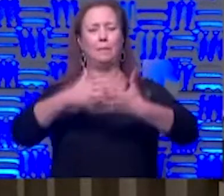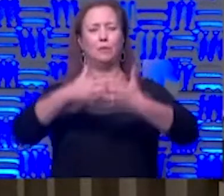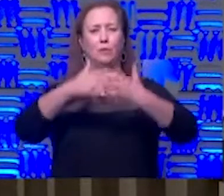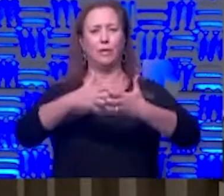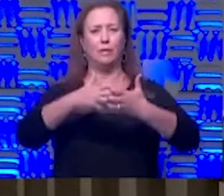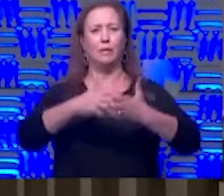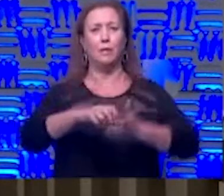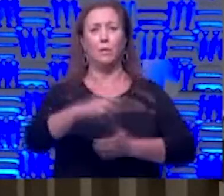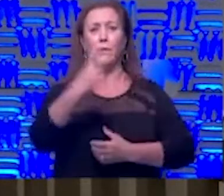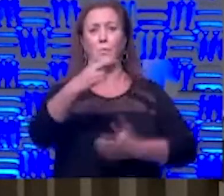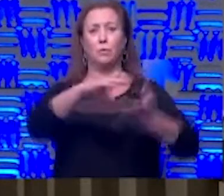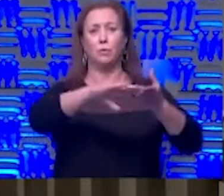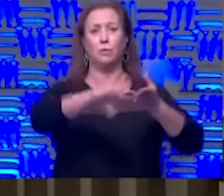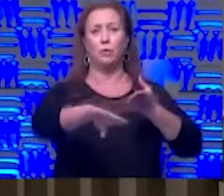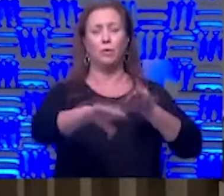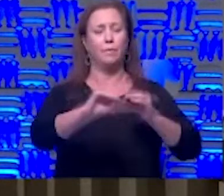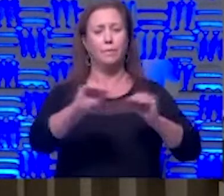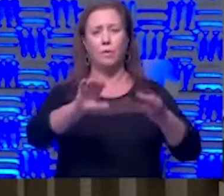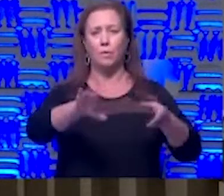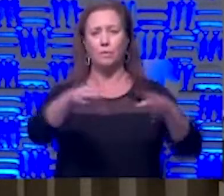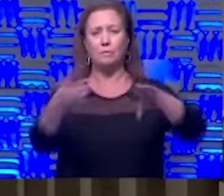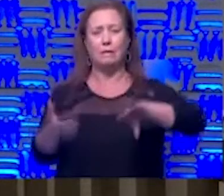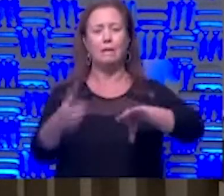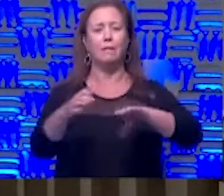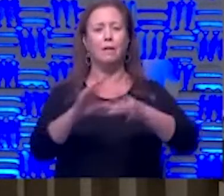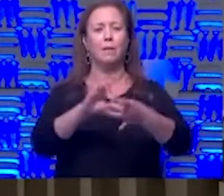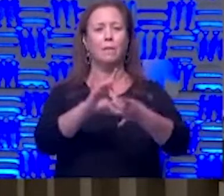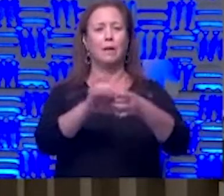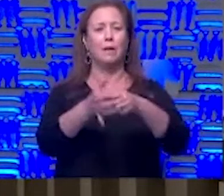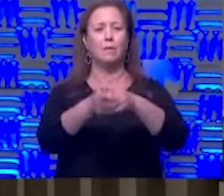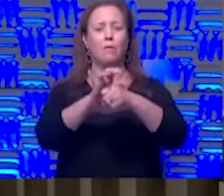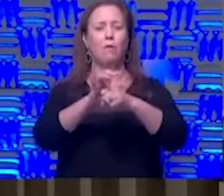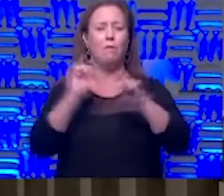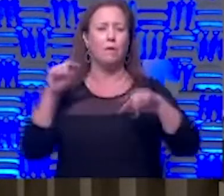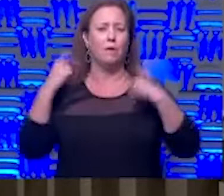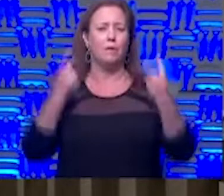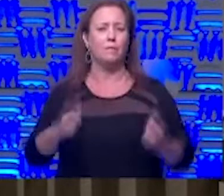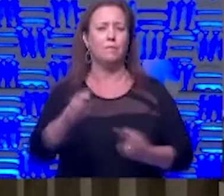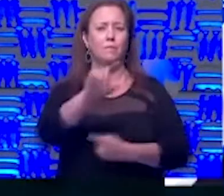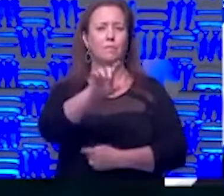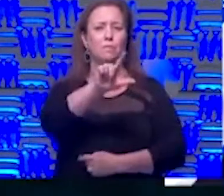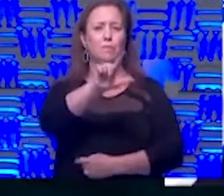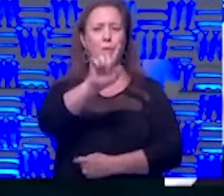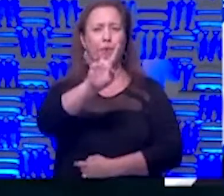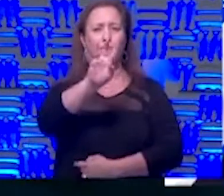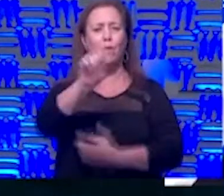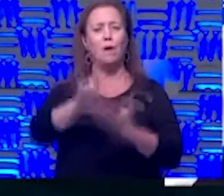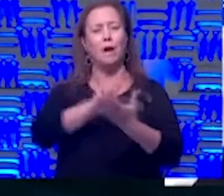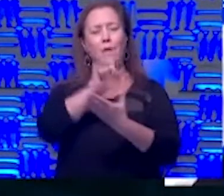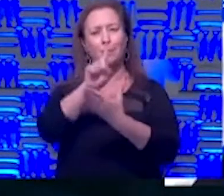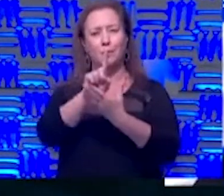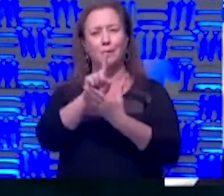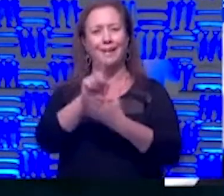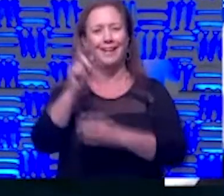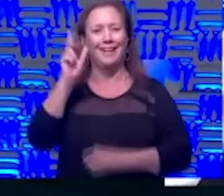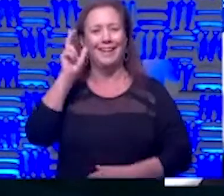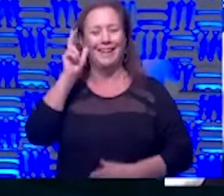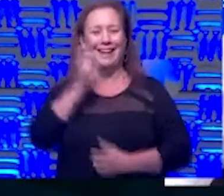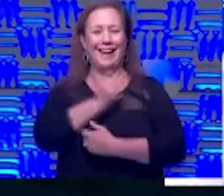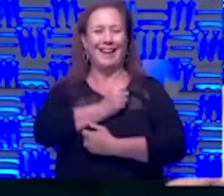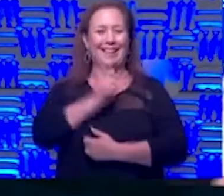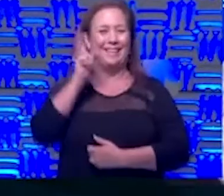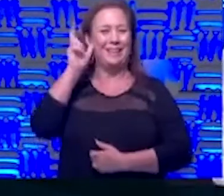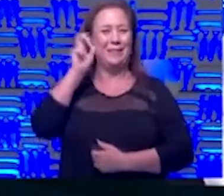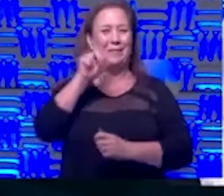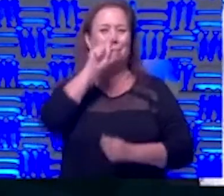2 discharges and no deaths, though, from COVID in the last 24 hours. So that's a very good thing. That's great. And I love hearing the birds. That's a